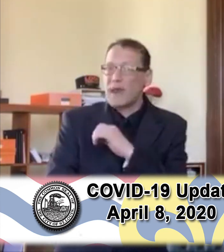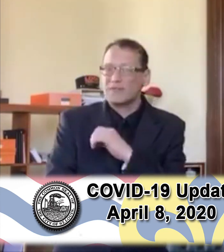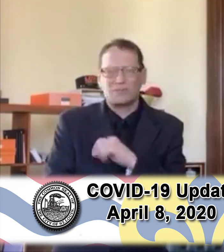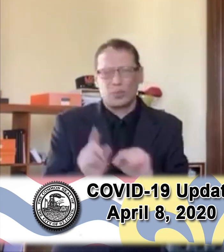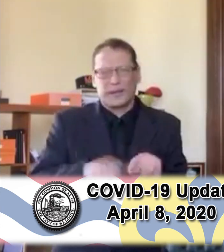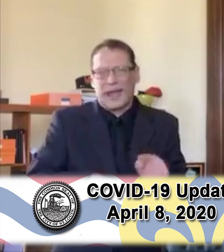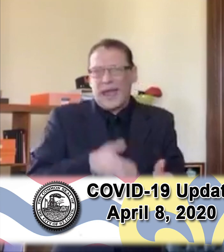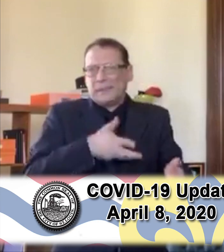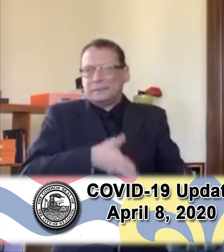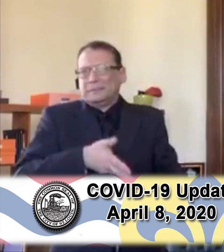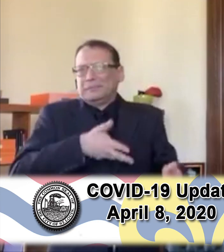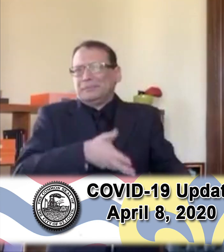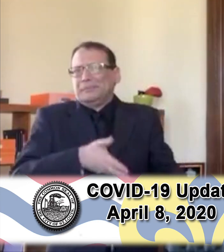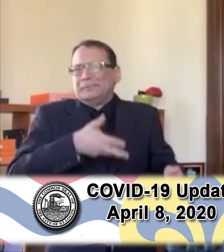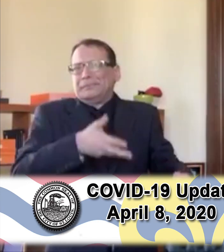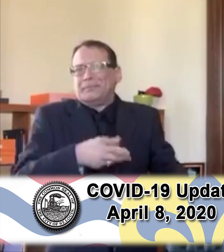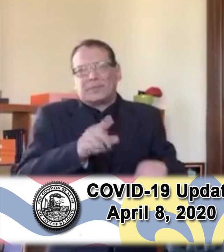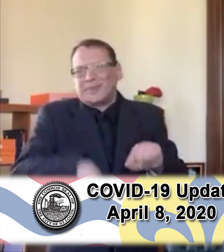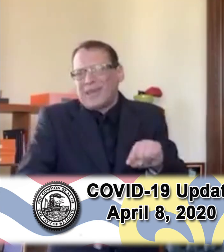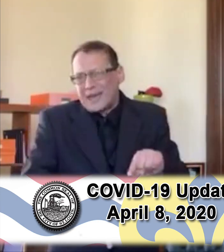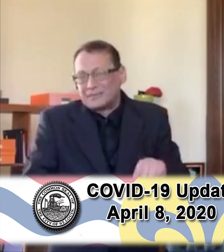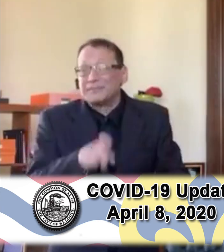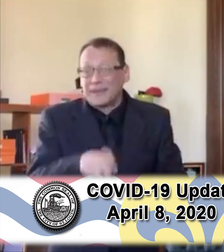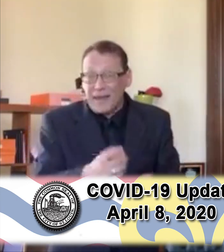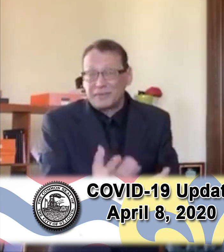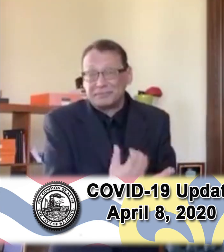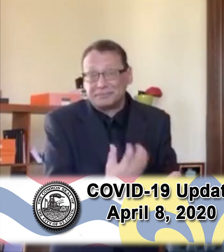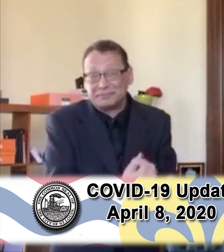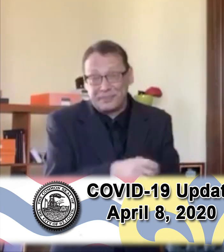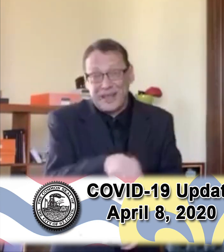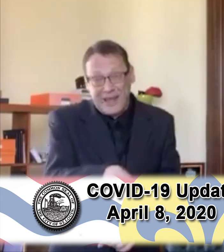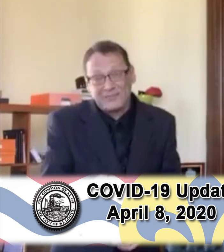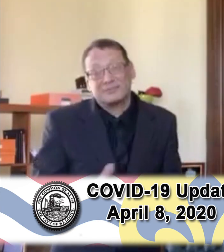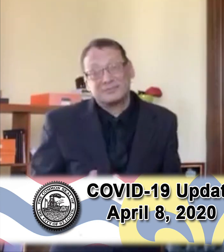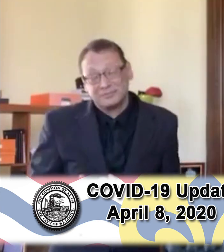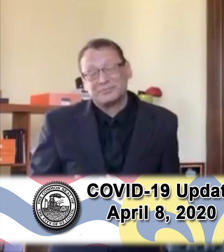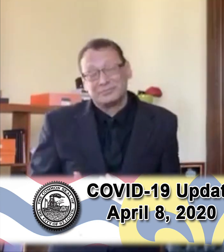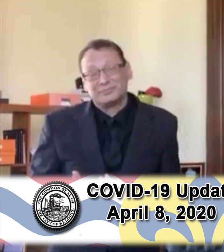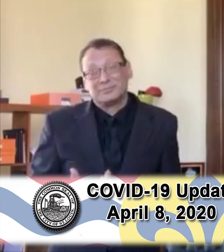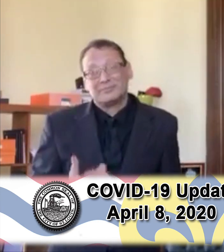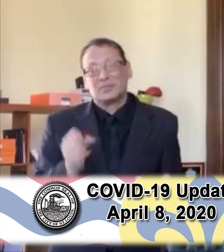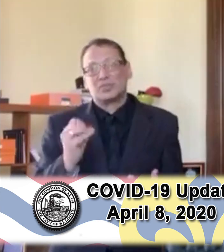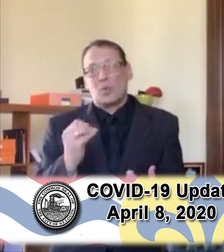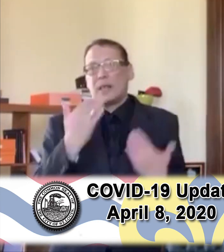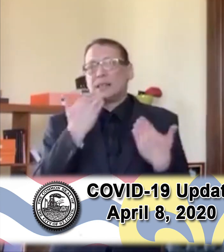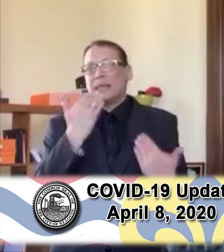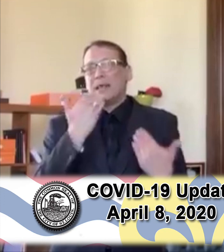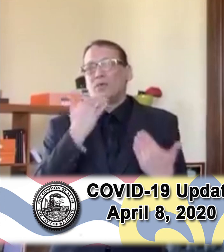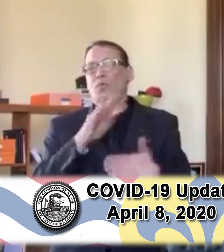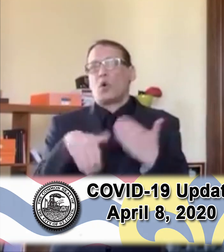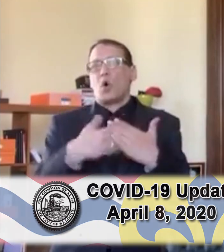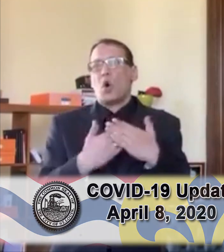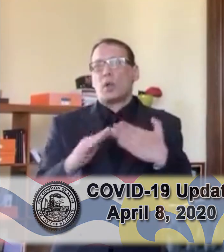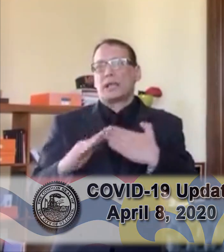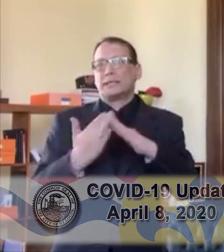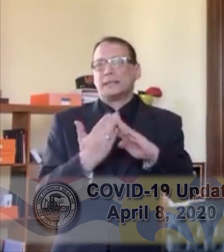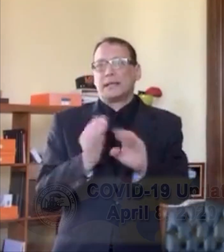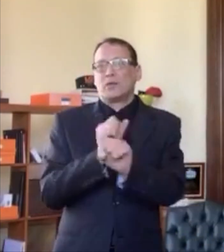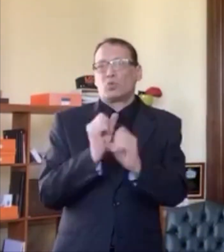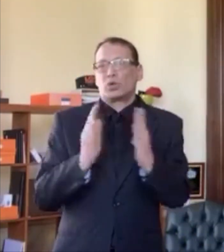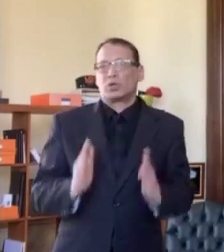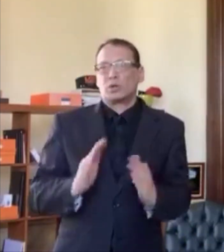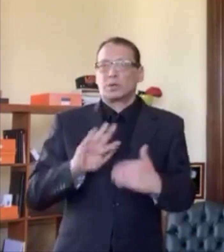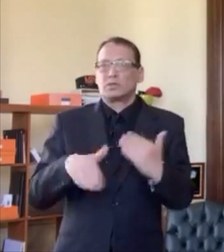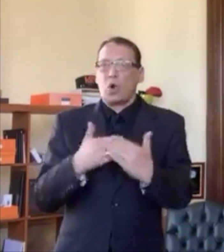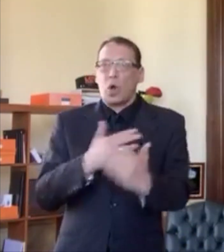that. Our alleys would be a mess in no time. And so I just want to say thank you to all the city workers and all the